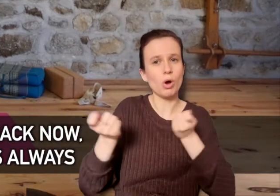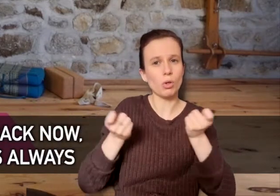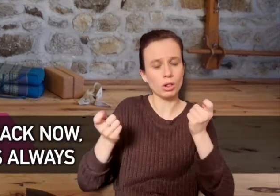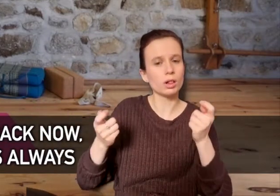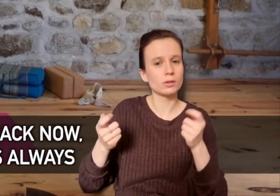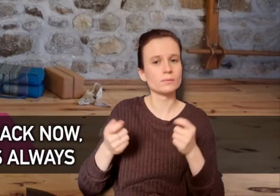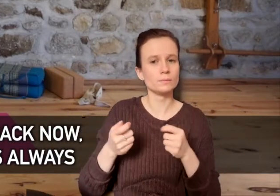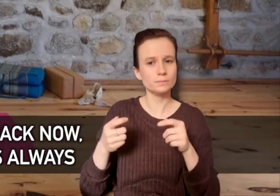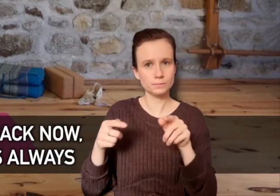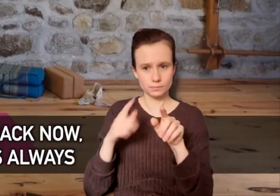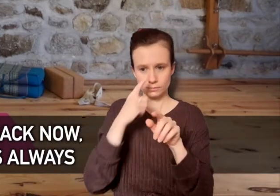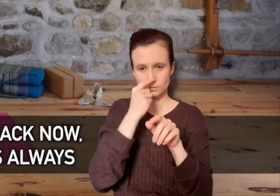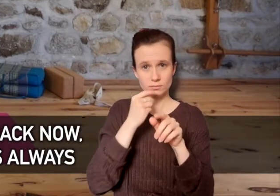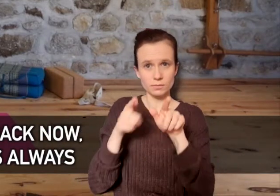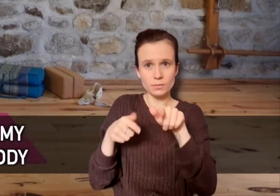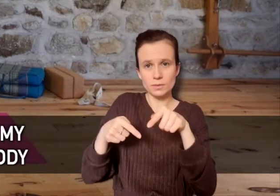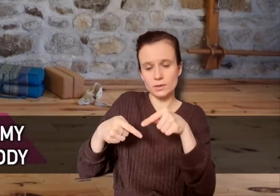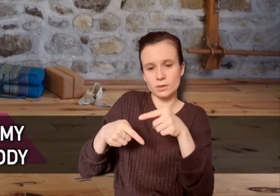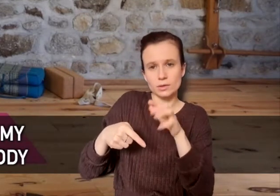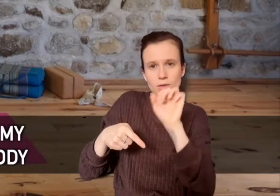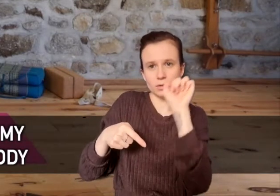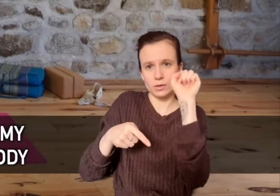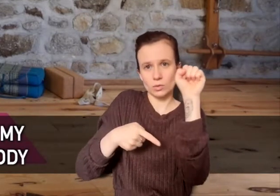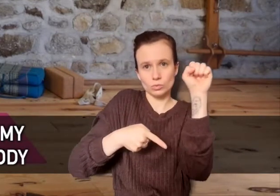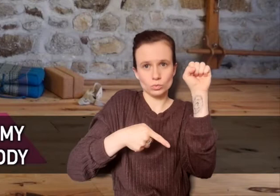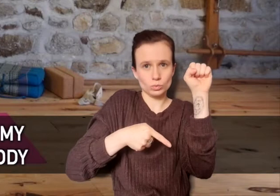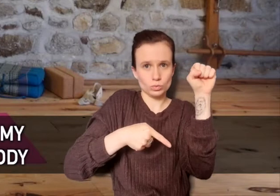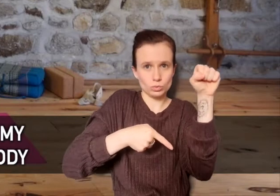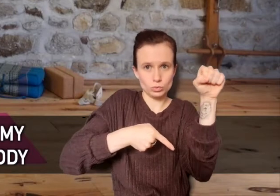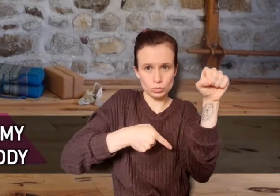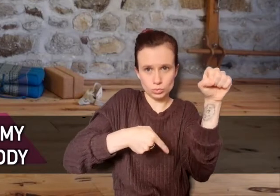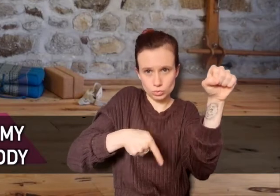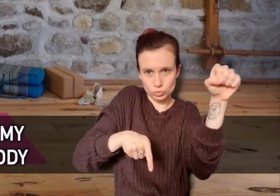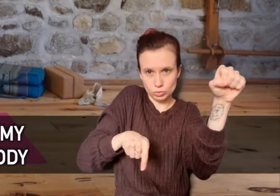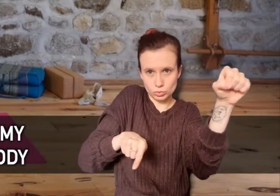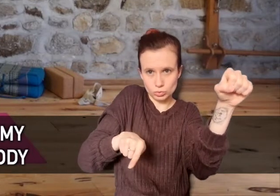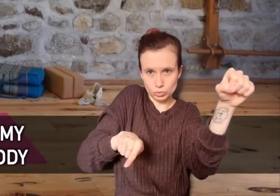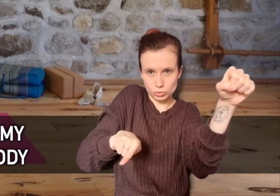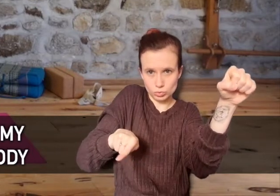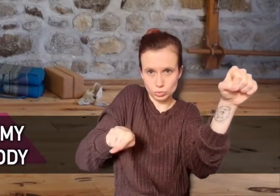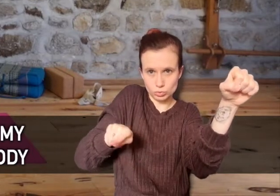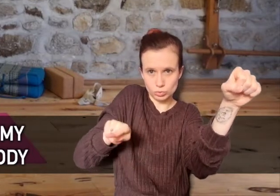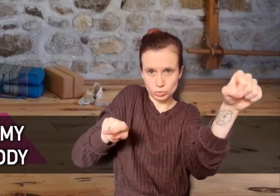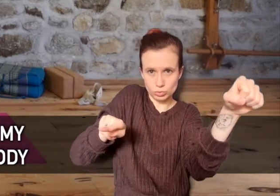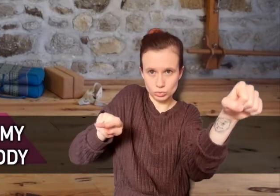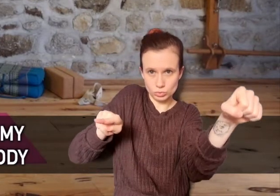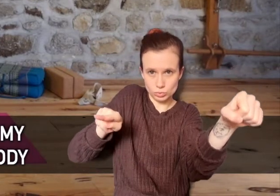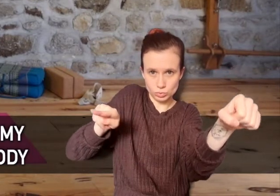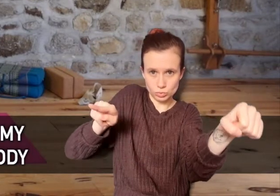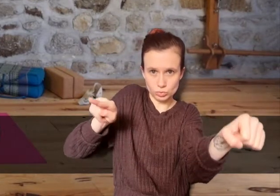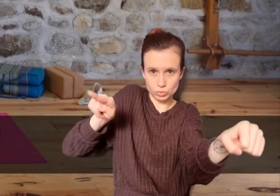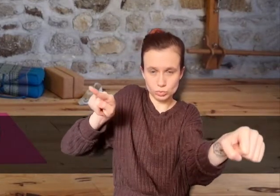this position, is always in response to the movement of my leg. Yeah? Again, I don't dive